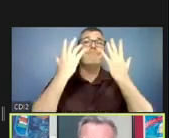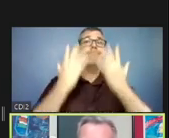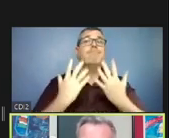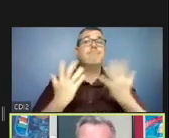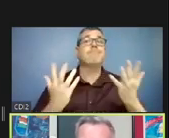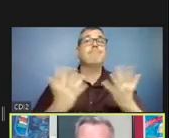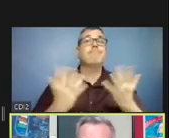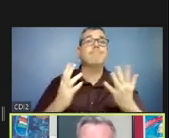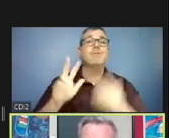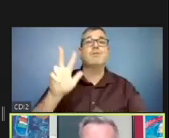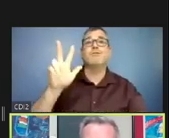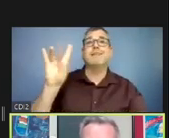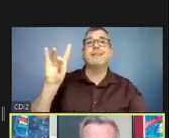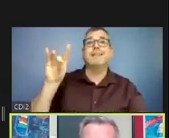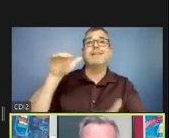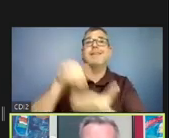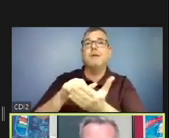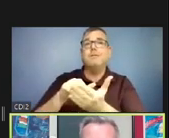37,527 deaths.